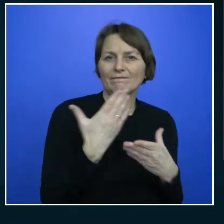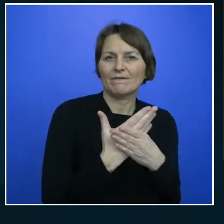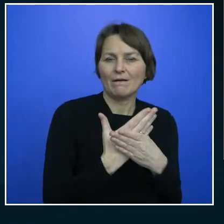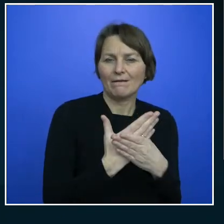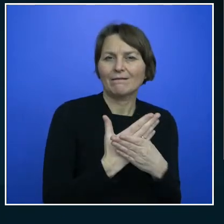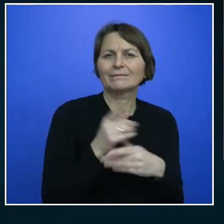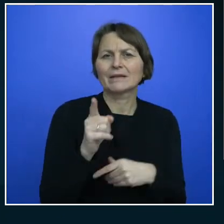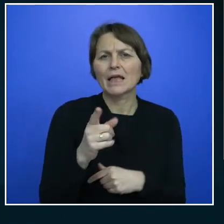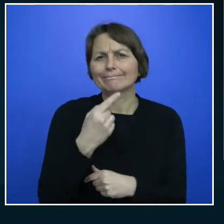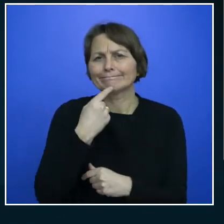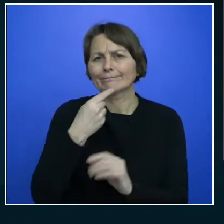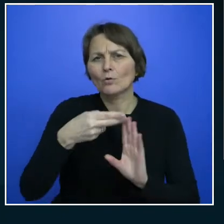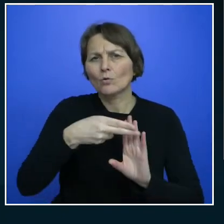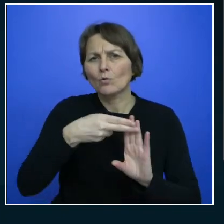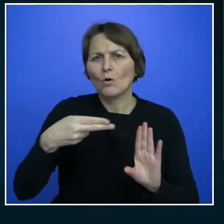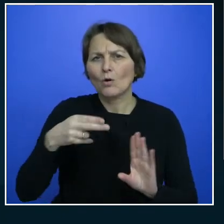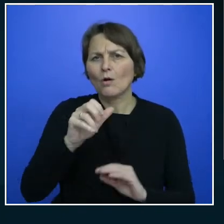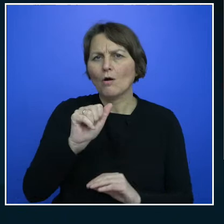it.